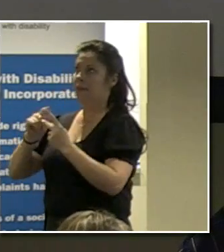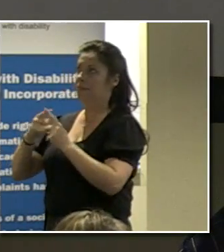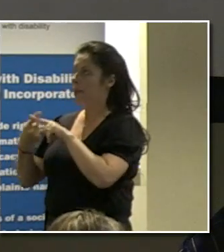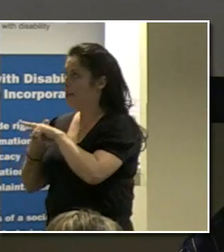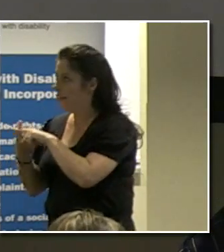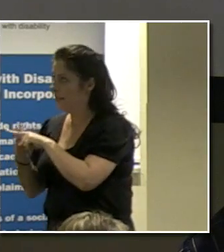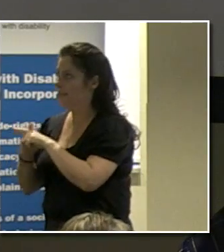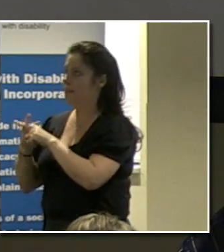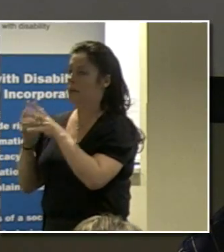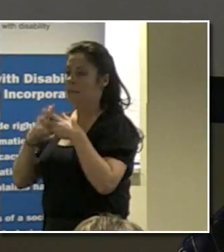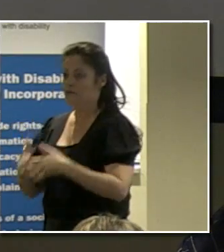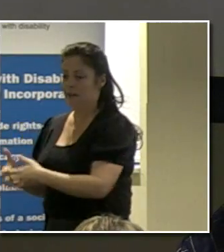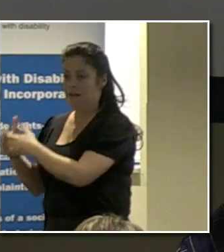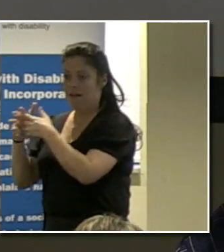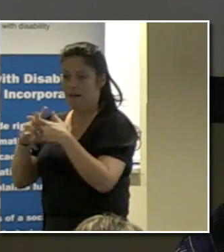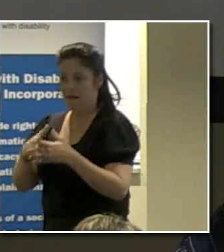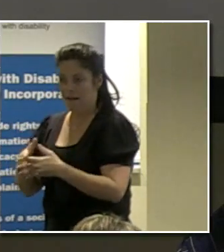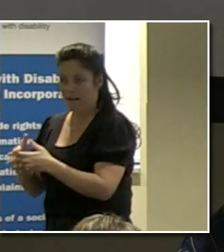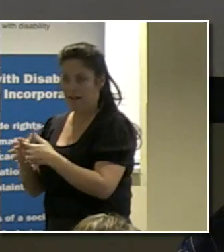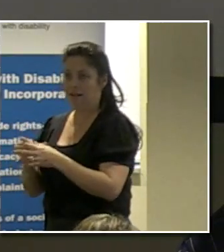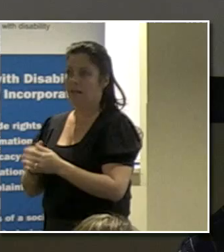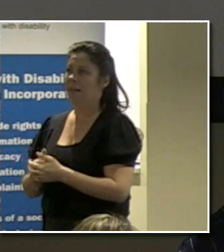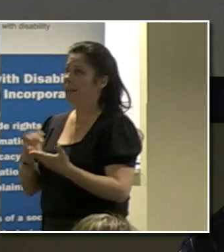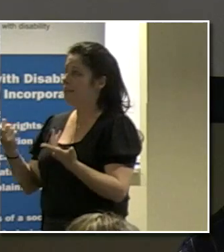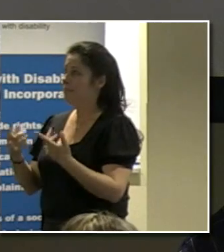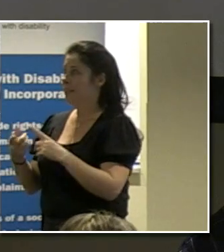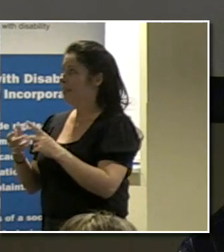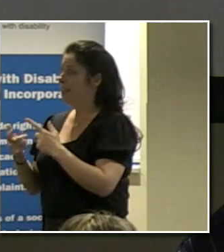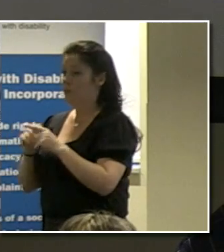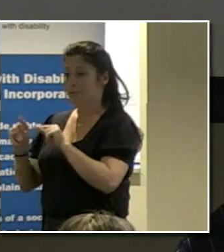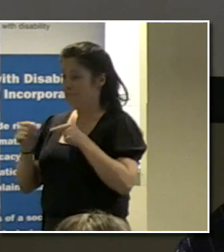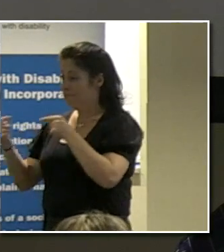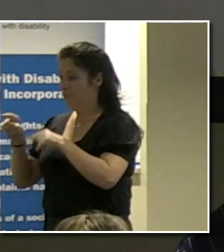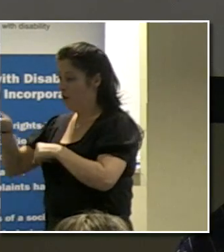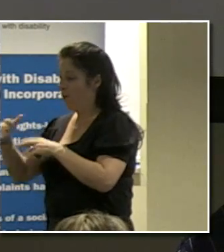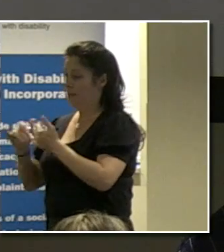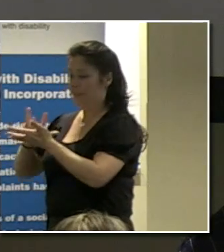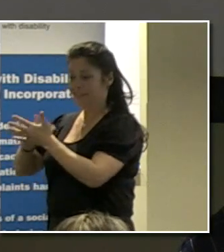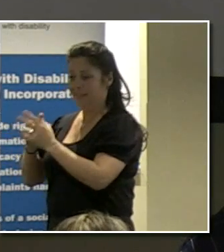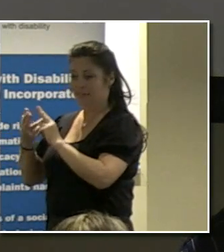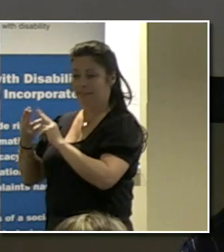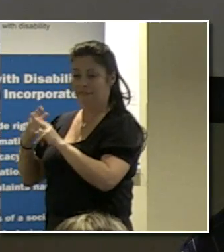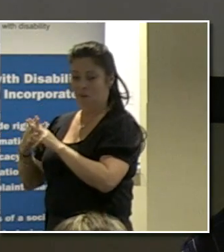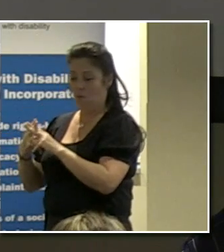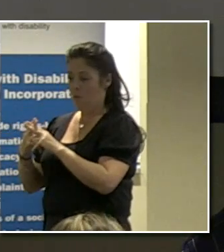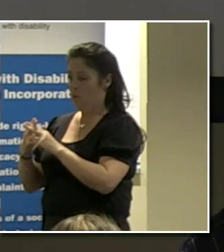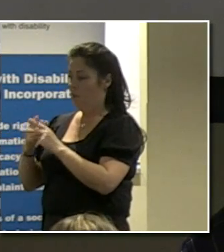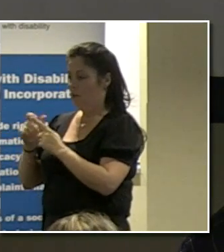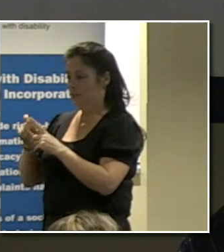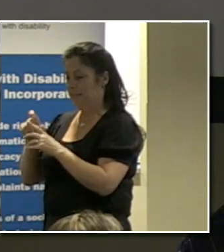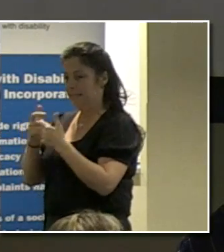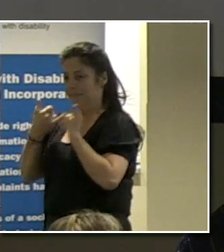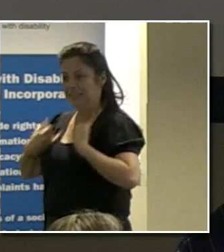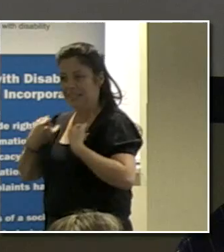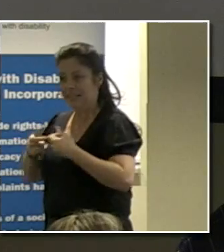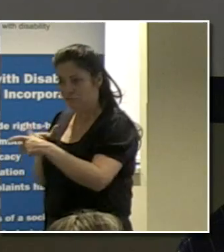States. There were places like the Centre for Disease Control in the mix here. So, you know, we really landed a significant